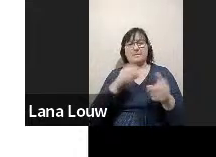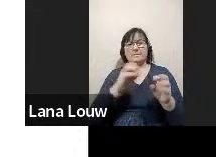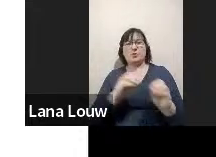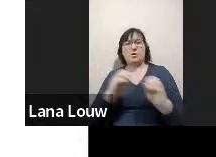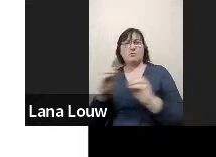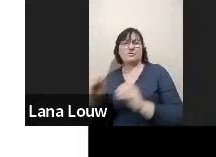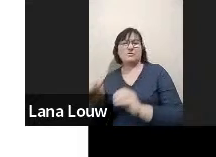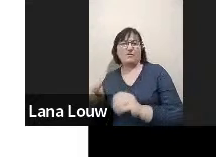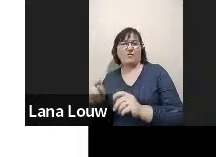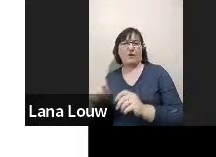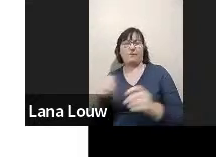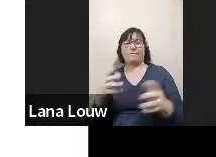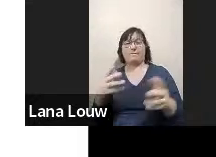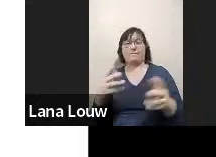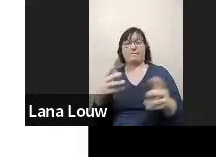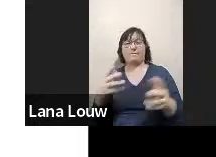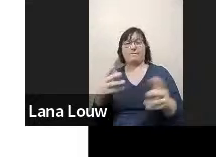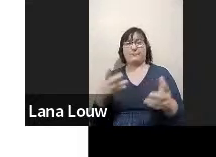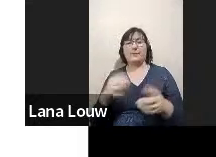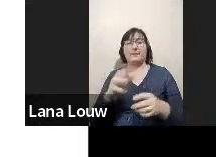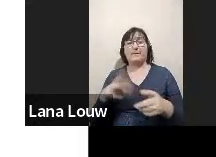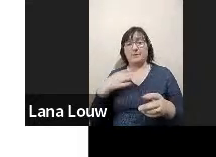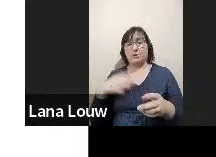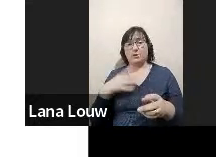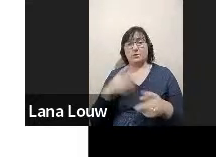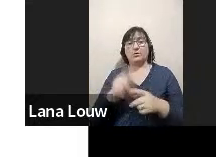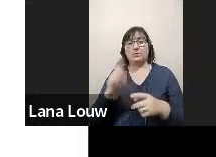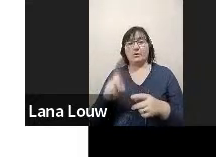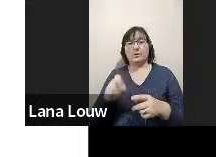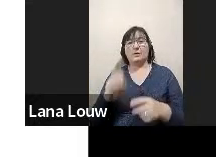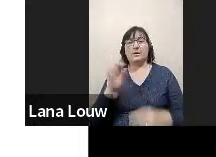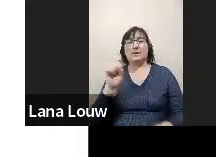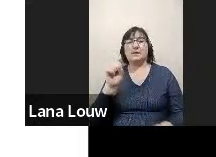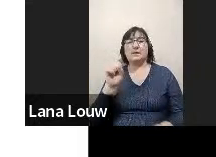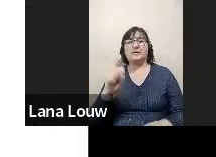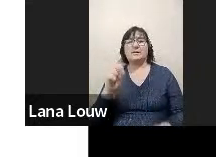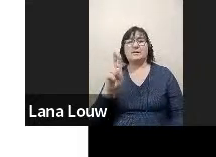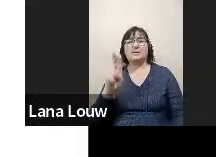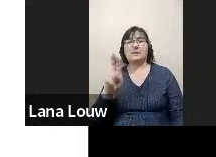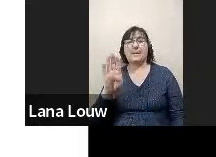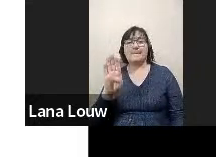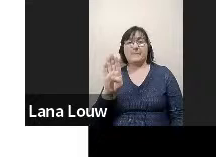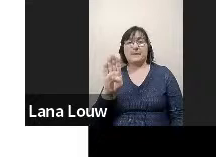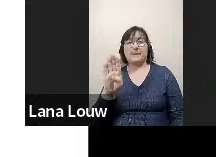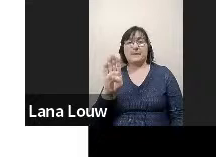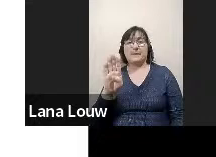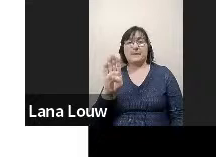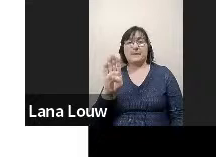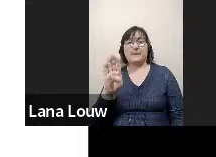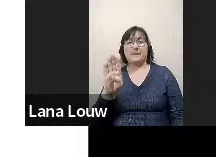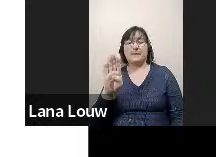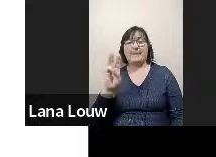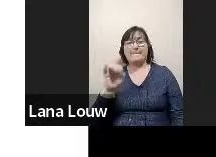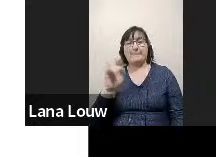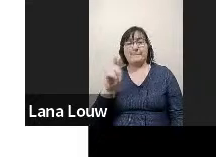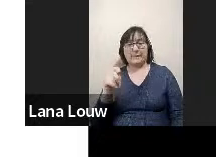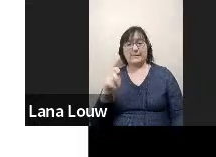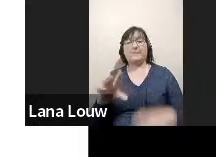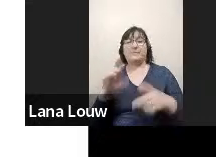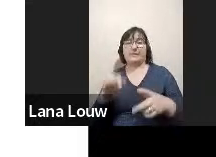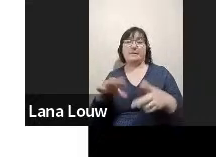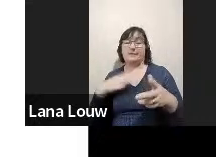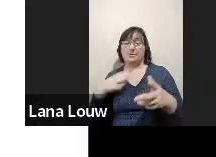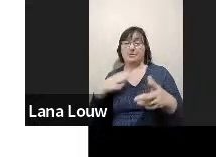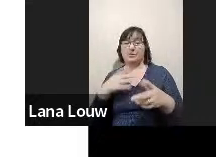submit button. Once that is done, the tax type request summary is created. Okay, so you will click continue. Once you